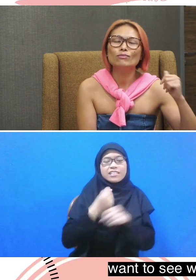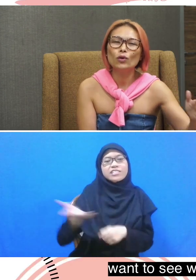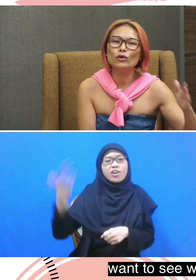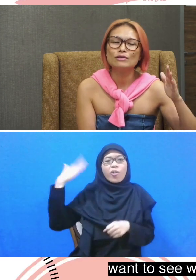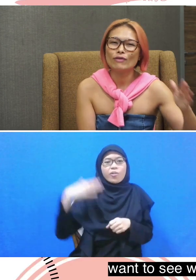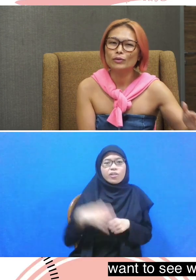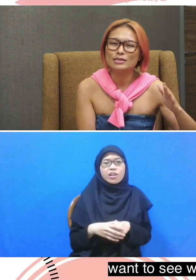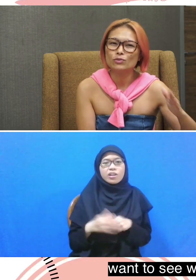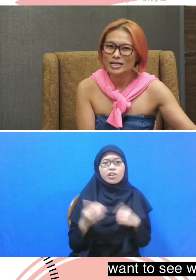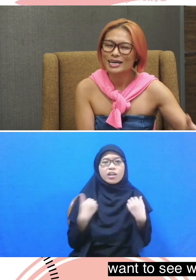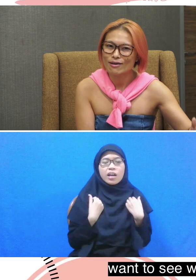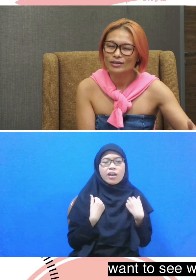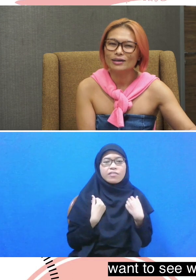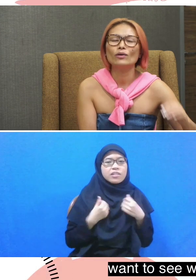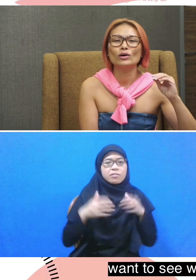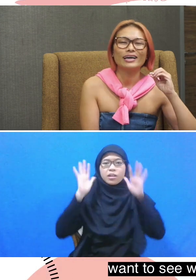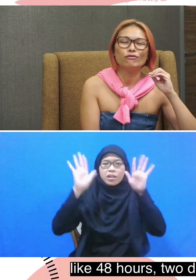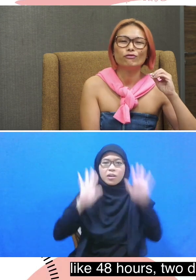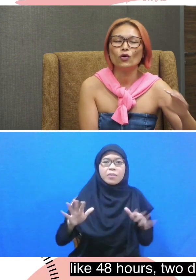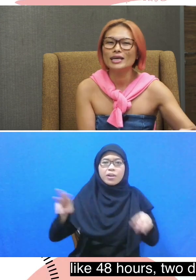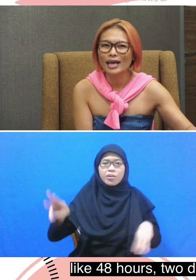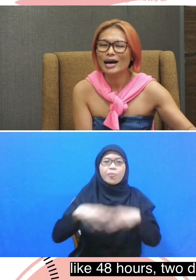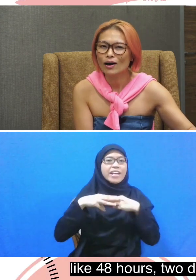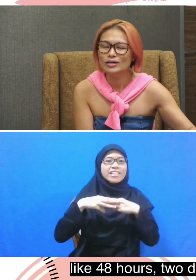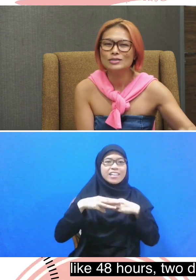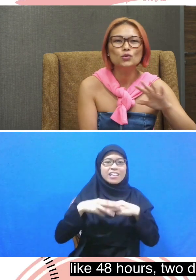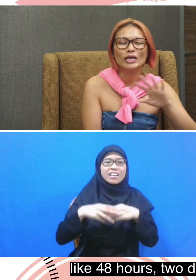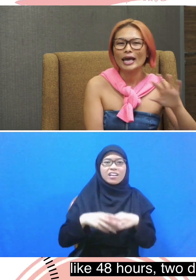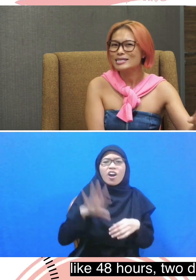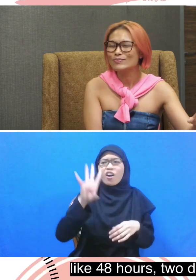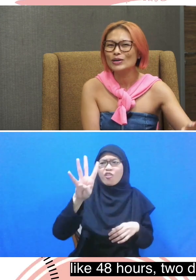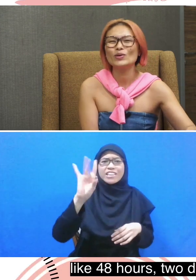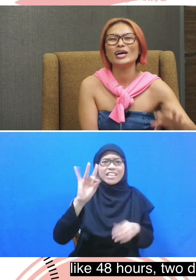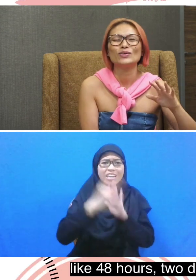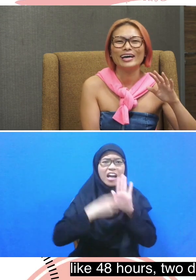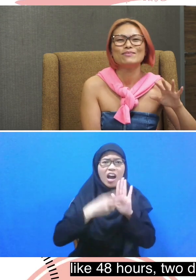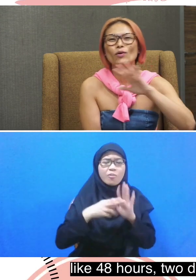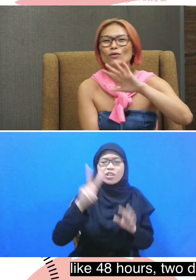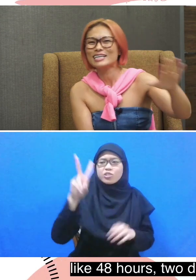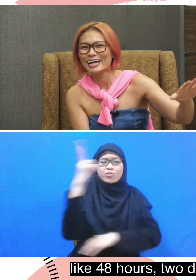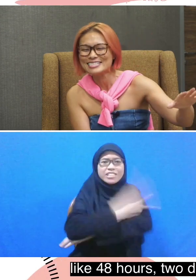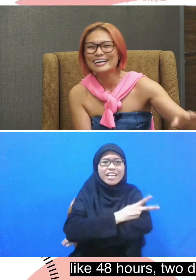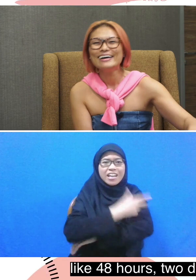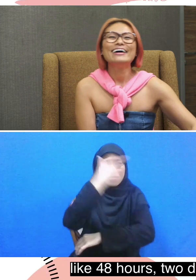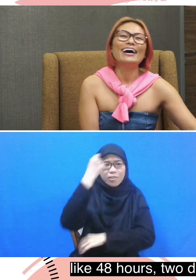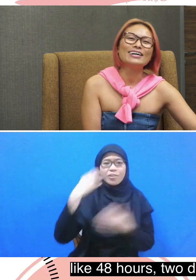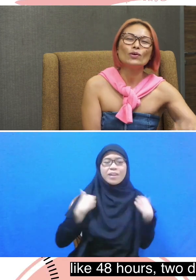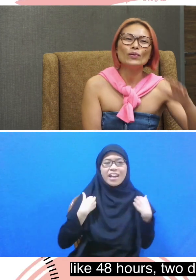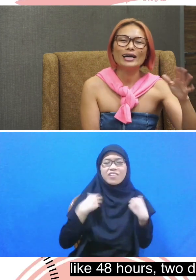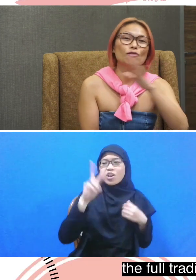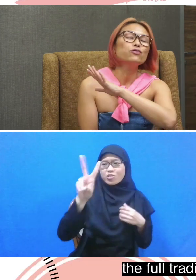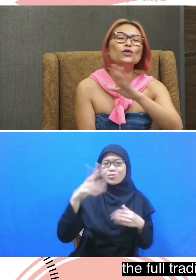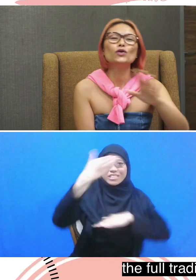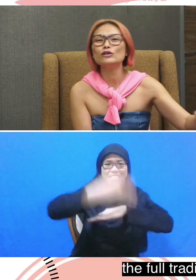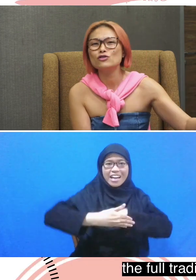had the most fabulous wedding ever. It was like 48 hours, 2 days, because we had to like both sides. So we